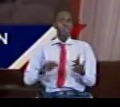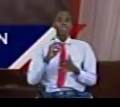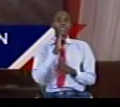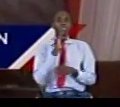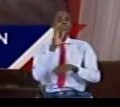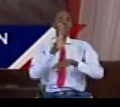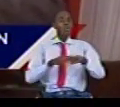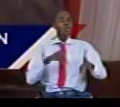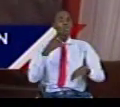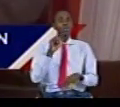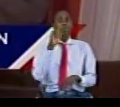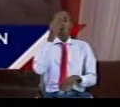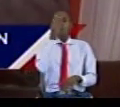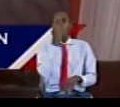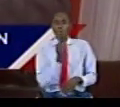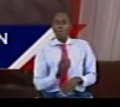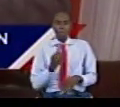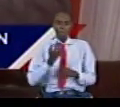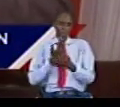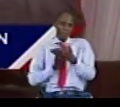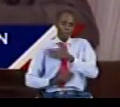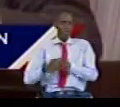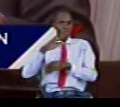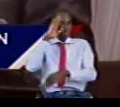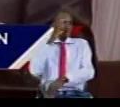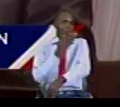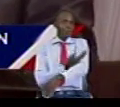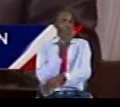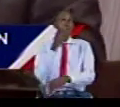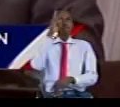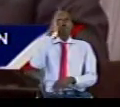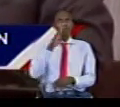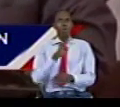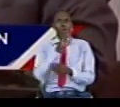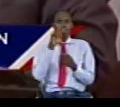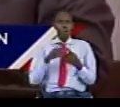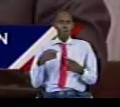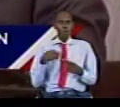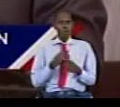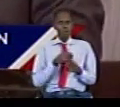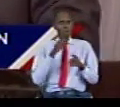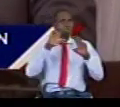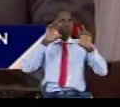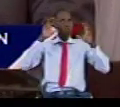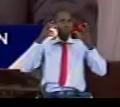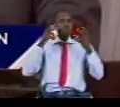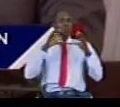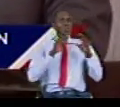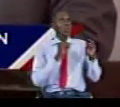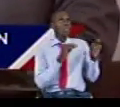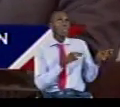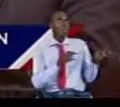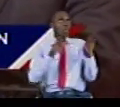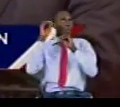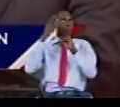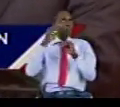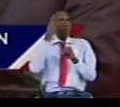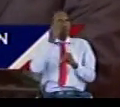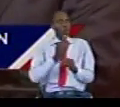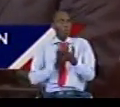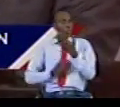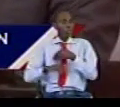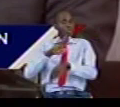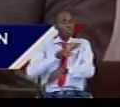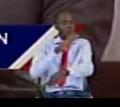begotten Son of God. So when we talk about the departure of the only begotten Son, we're talking about the Lord